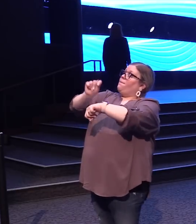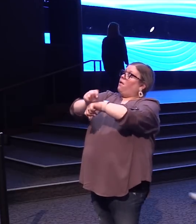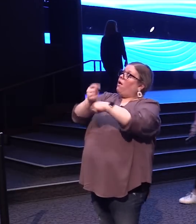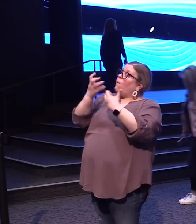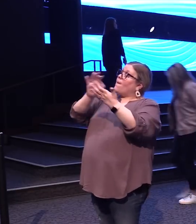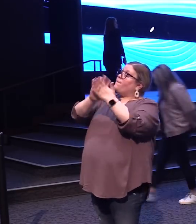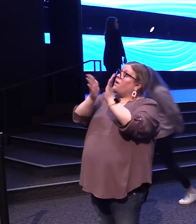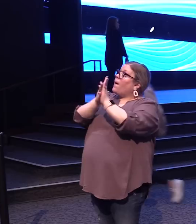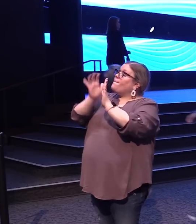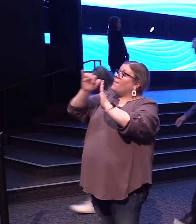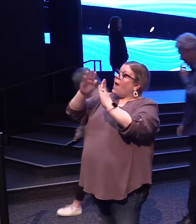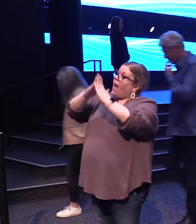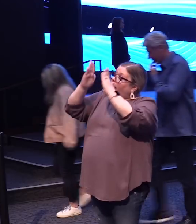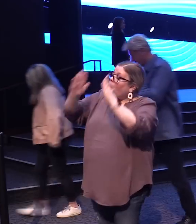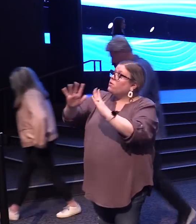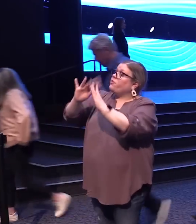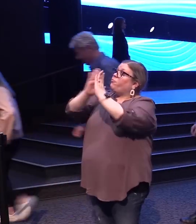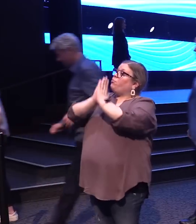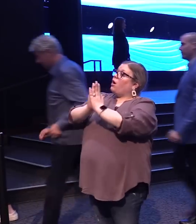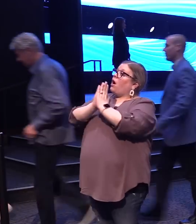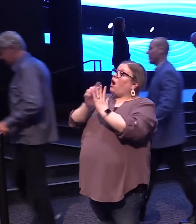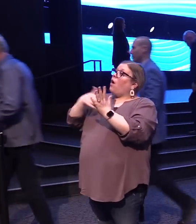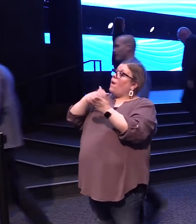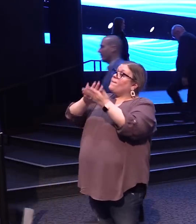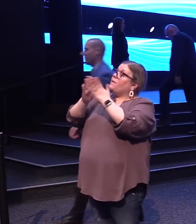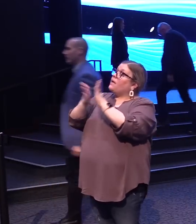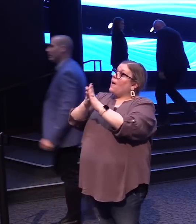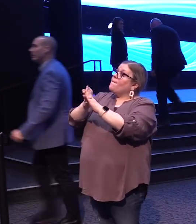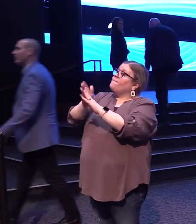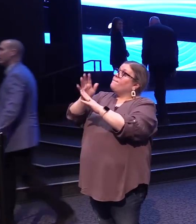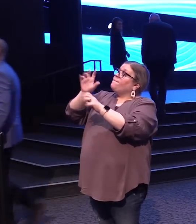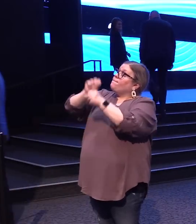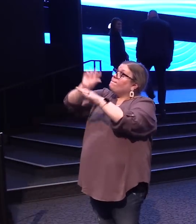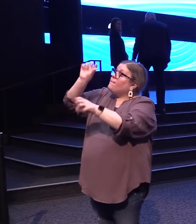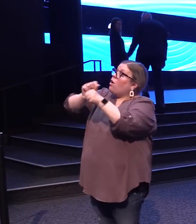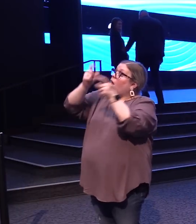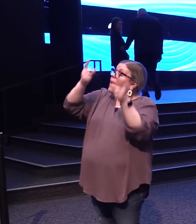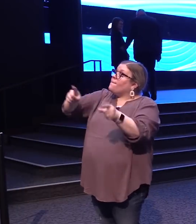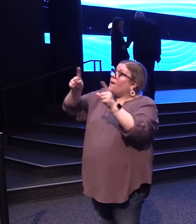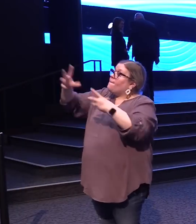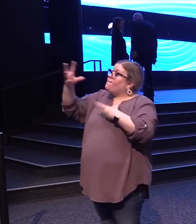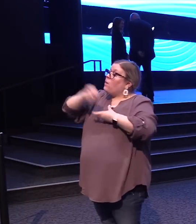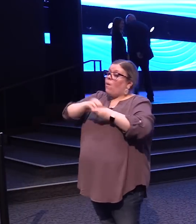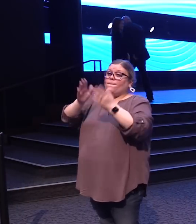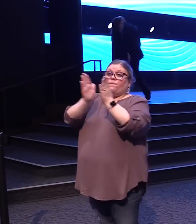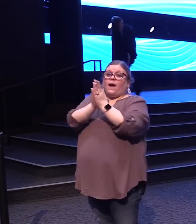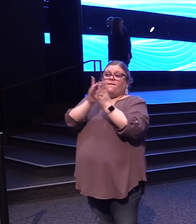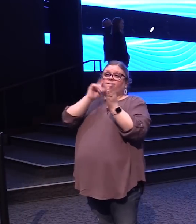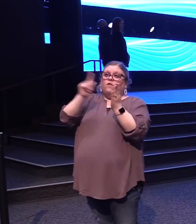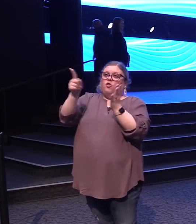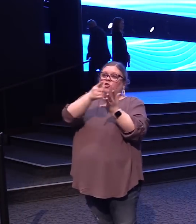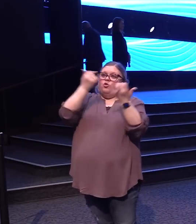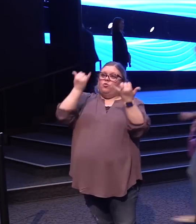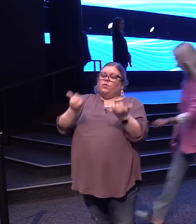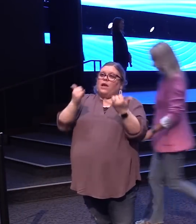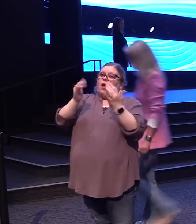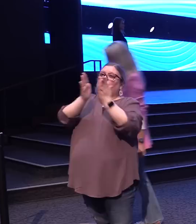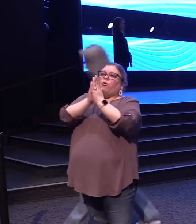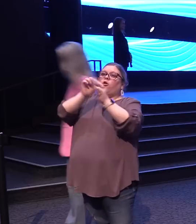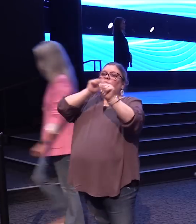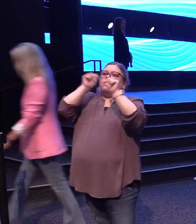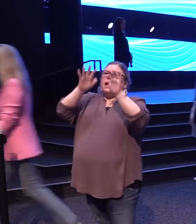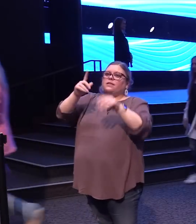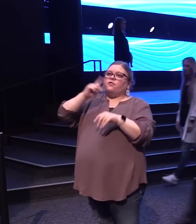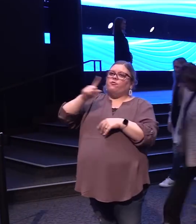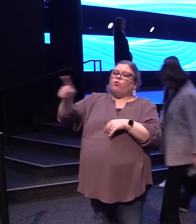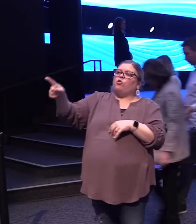prayer. Yes, Lord, I want to be that temple of miracles. I just want to pray where you are, a prayer of blessing for